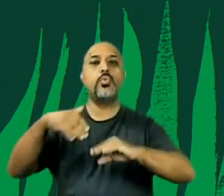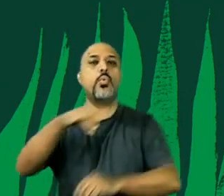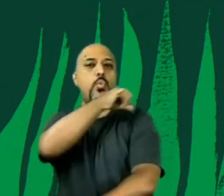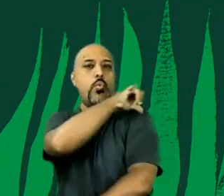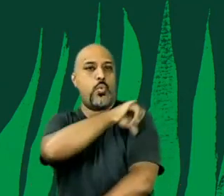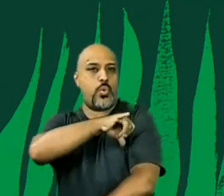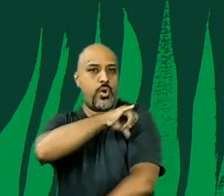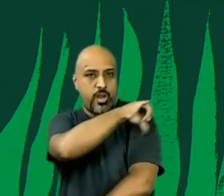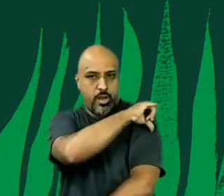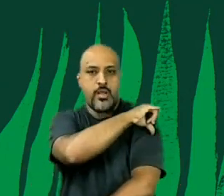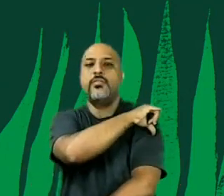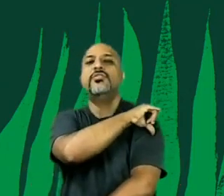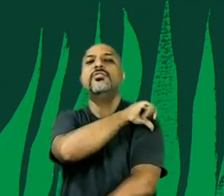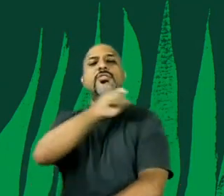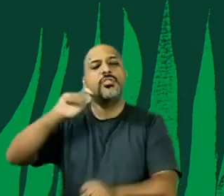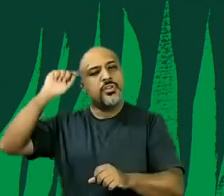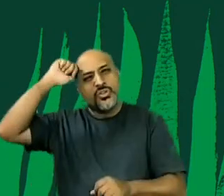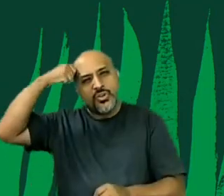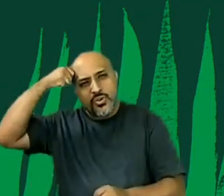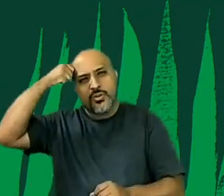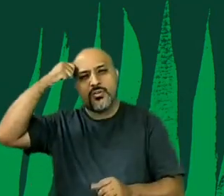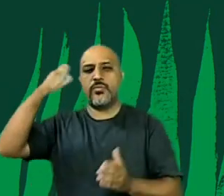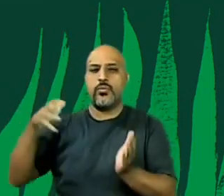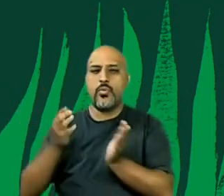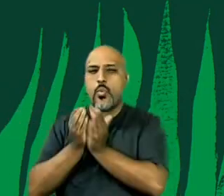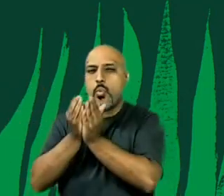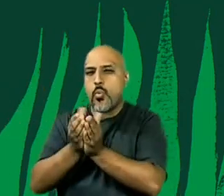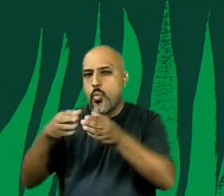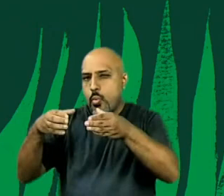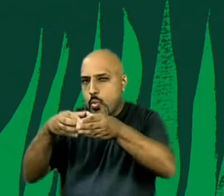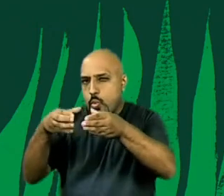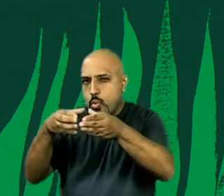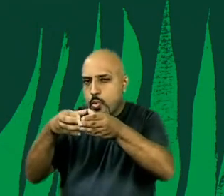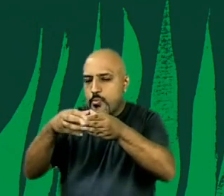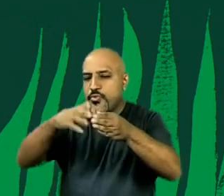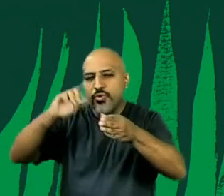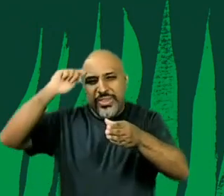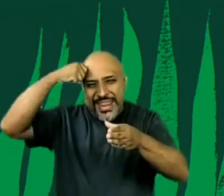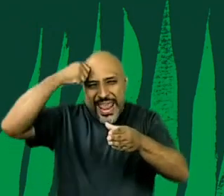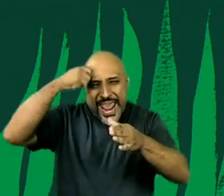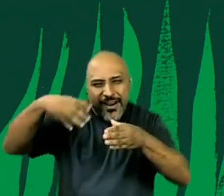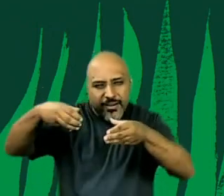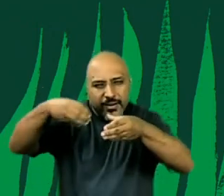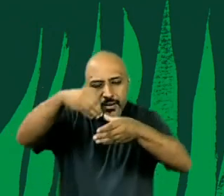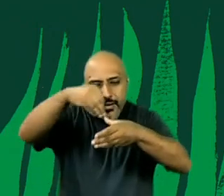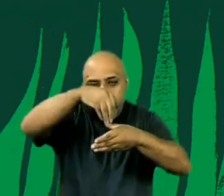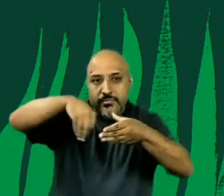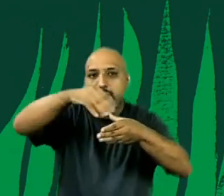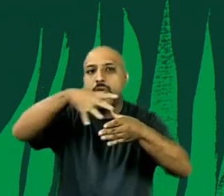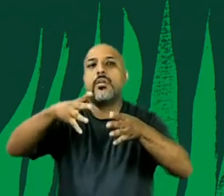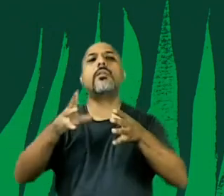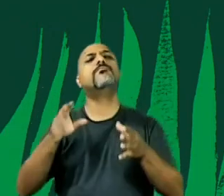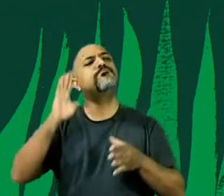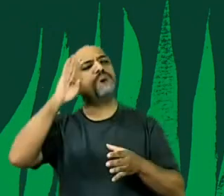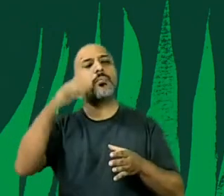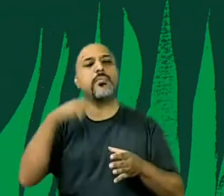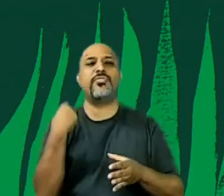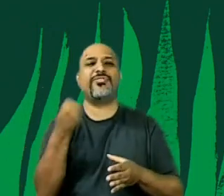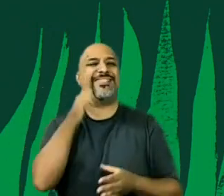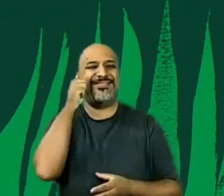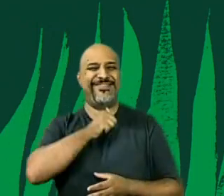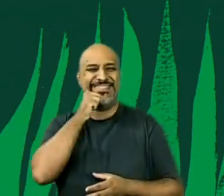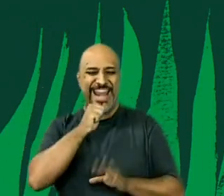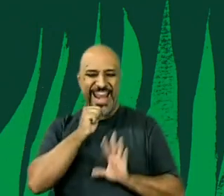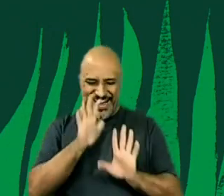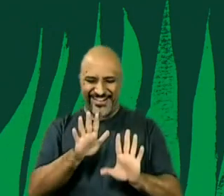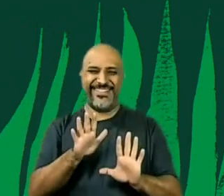was a collective of Black writers called Negrícia, and especially we women, it's